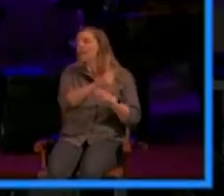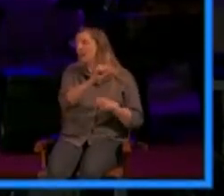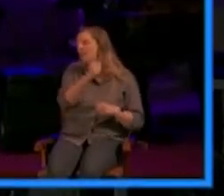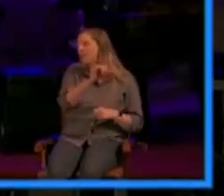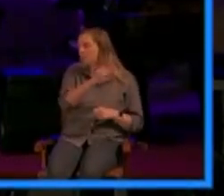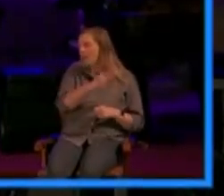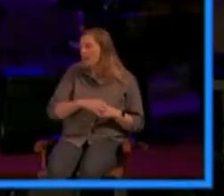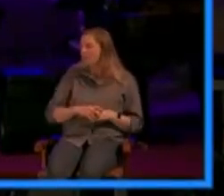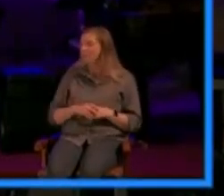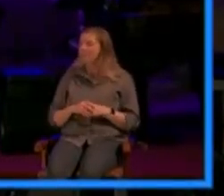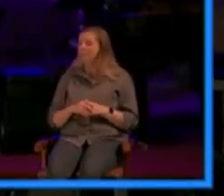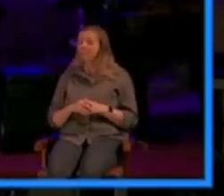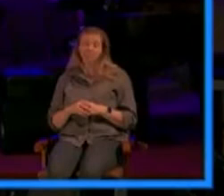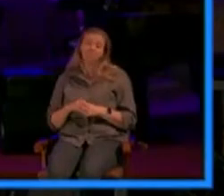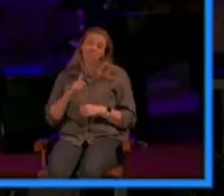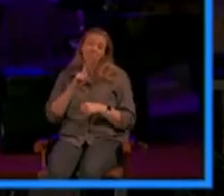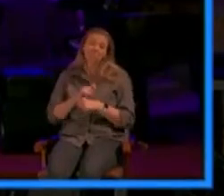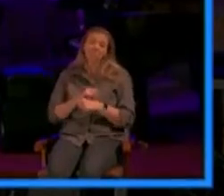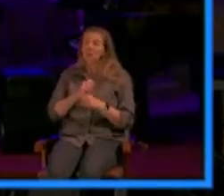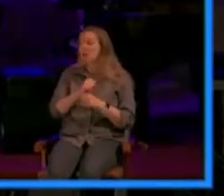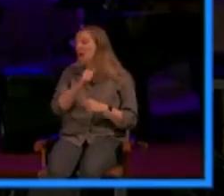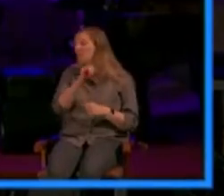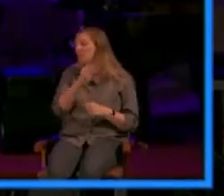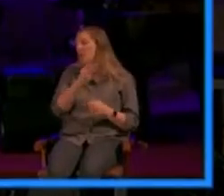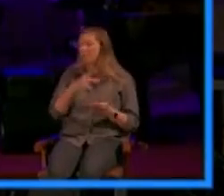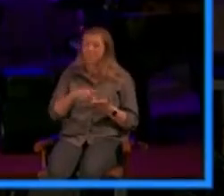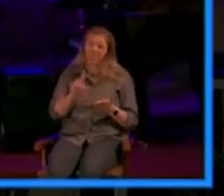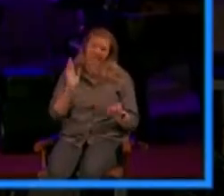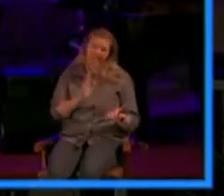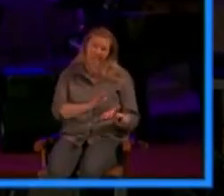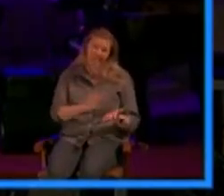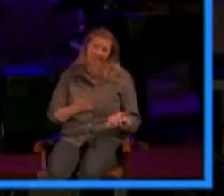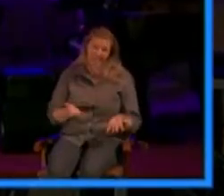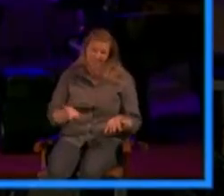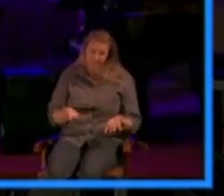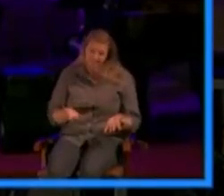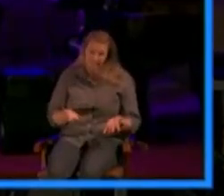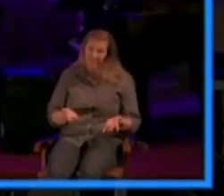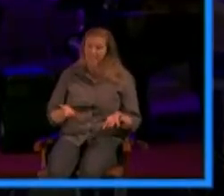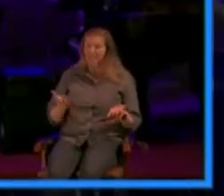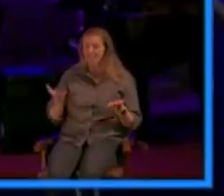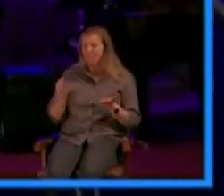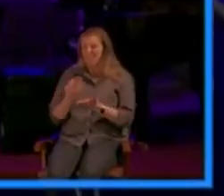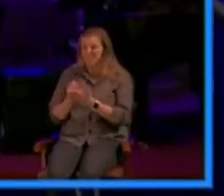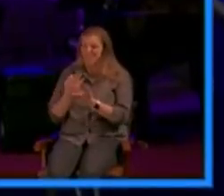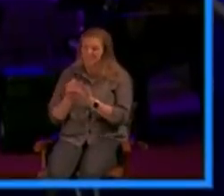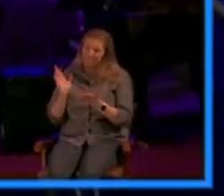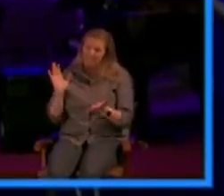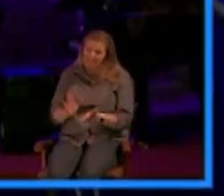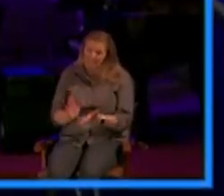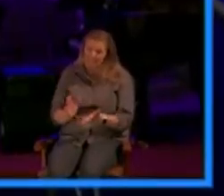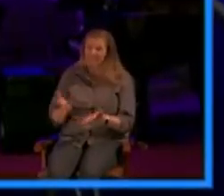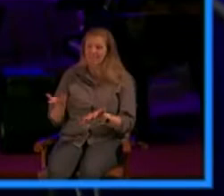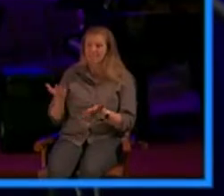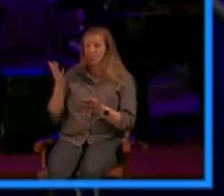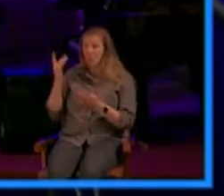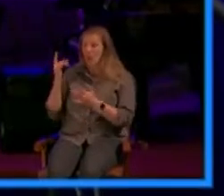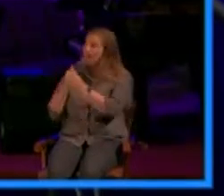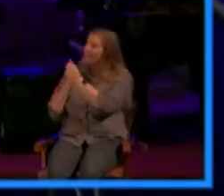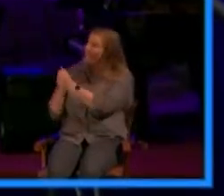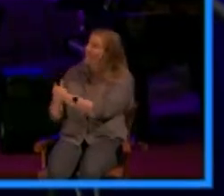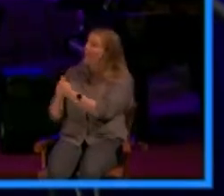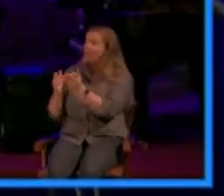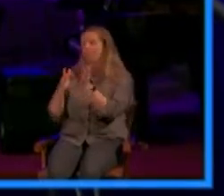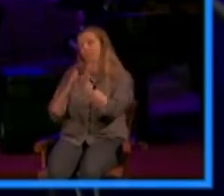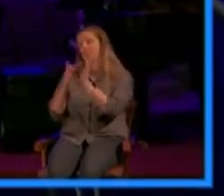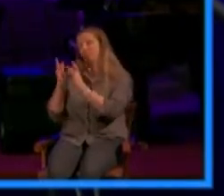dared stand for a conviction. So, again, we don't have to be in Fox's Book of Martyrs to go very far to understand